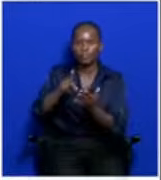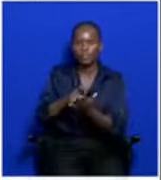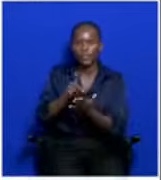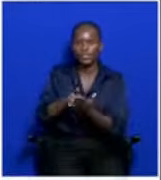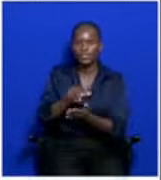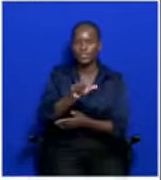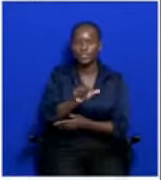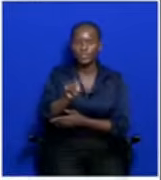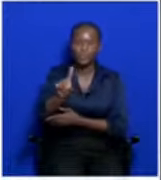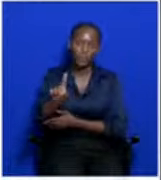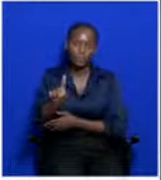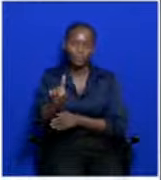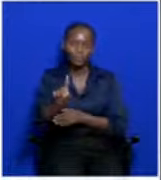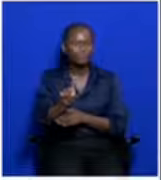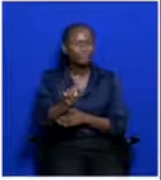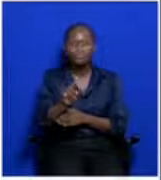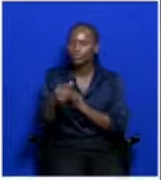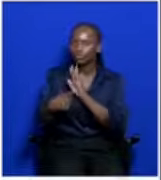trailer.